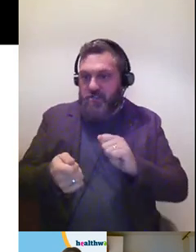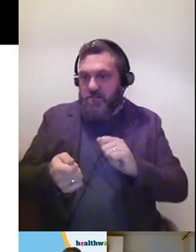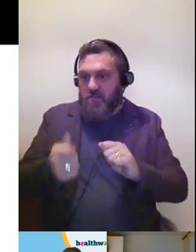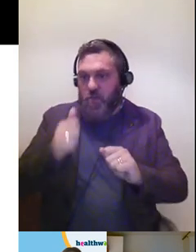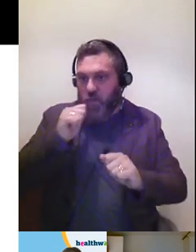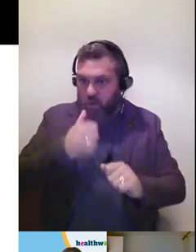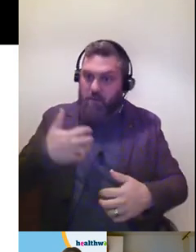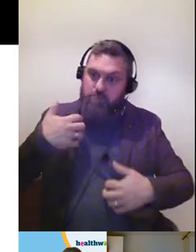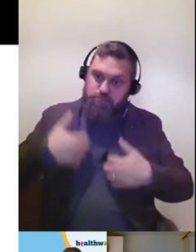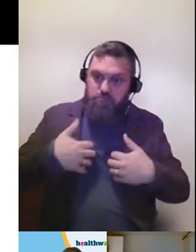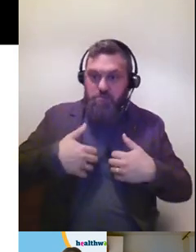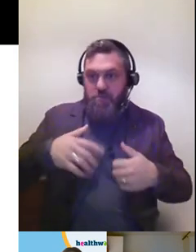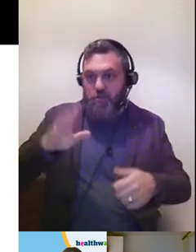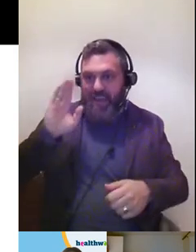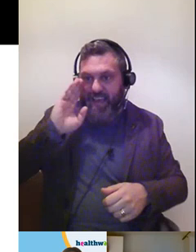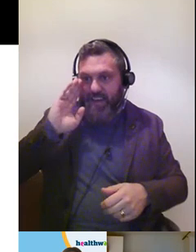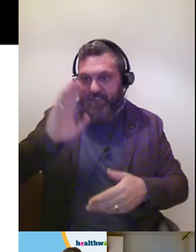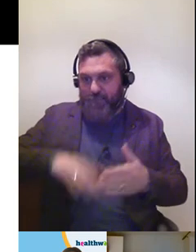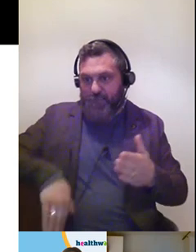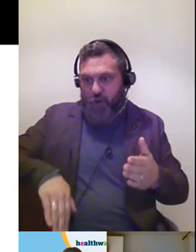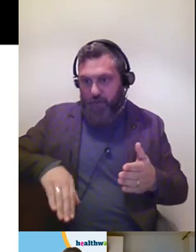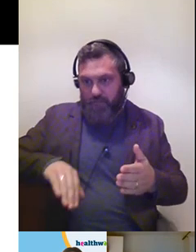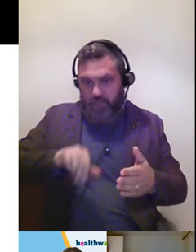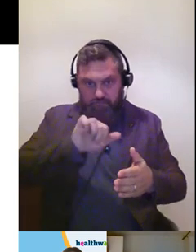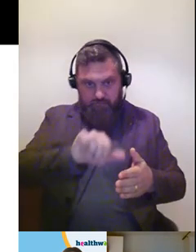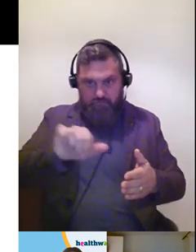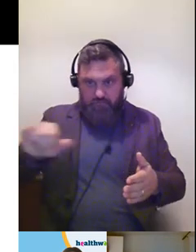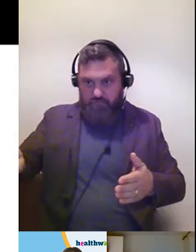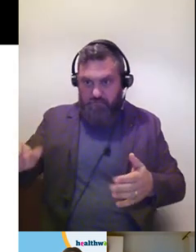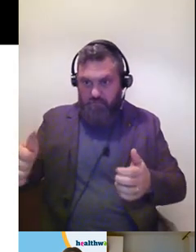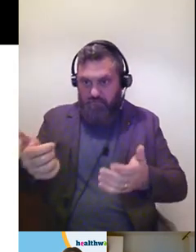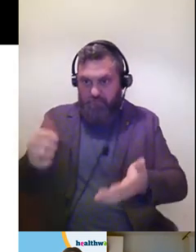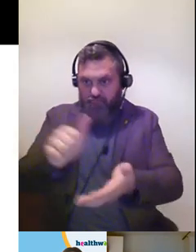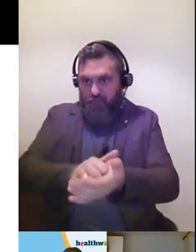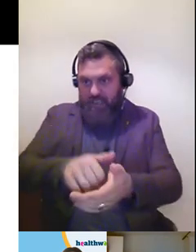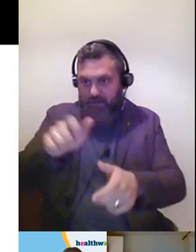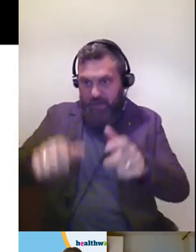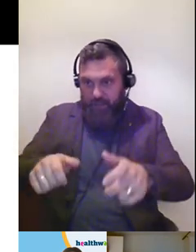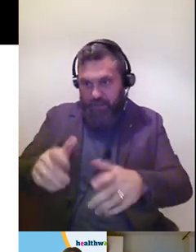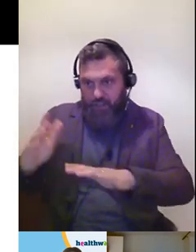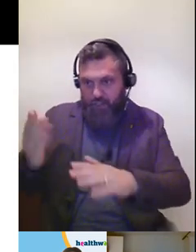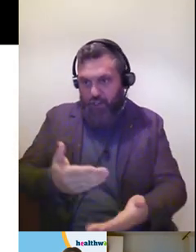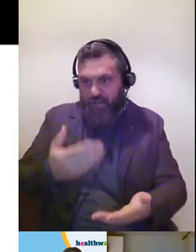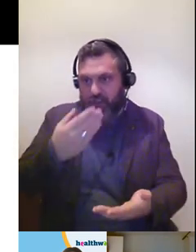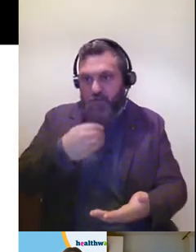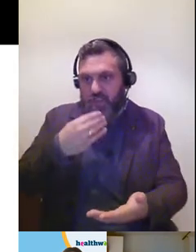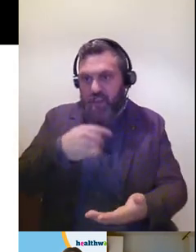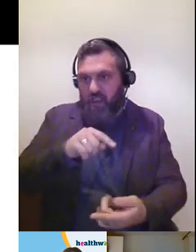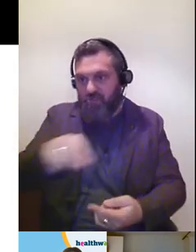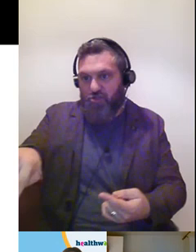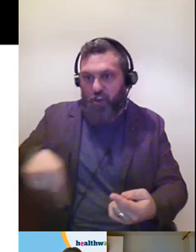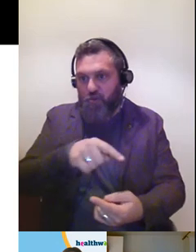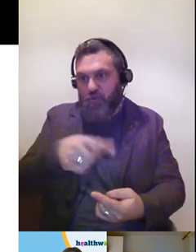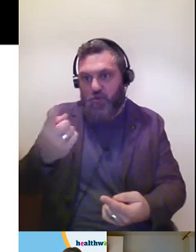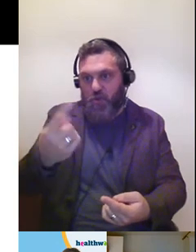would be keen to hear from the relevant people that are the service users, those people who've